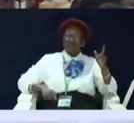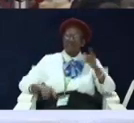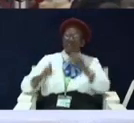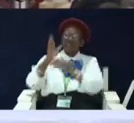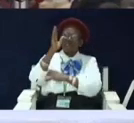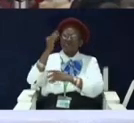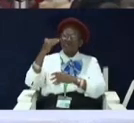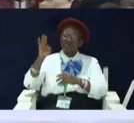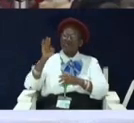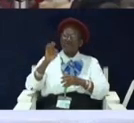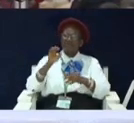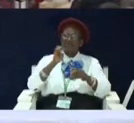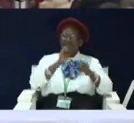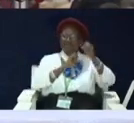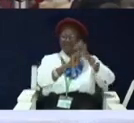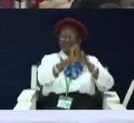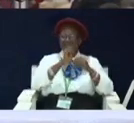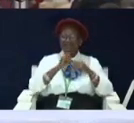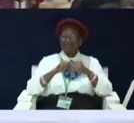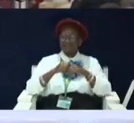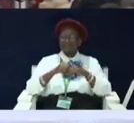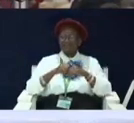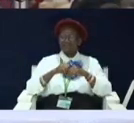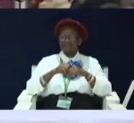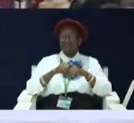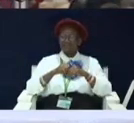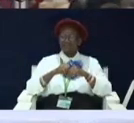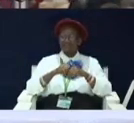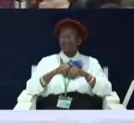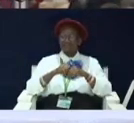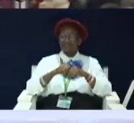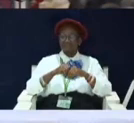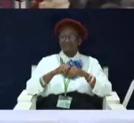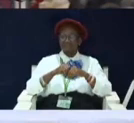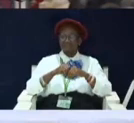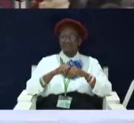pe nibo ni Oluwa Olorun Elijah wa.